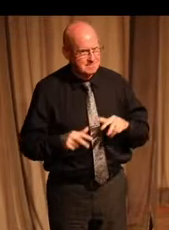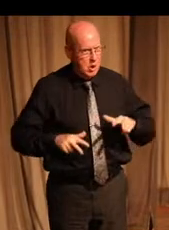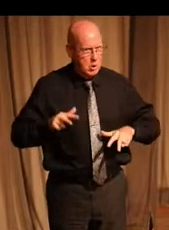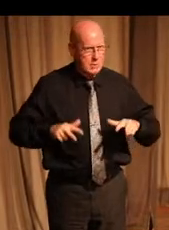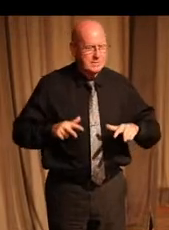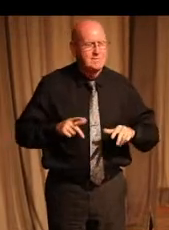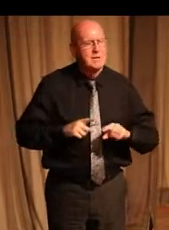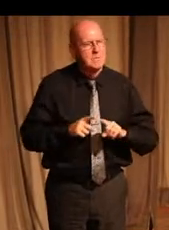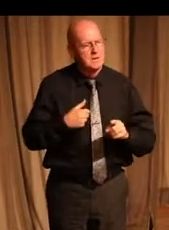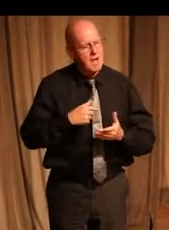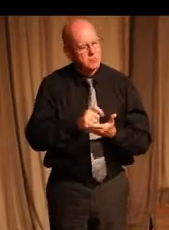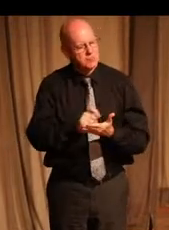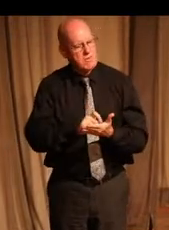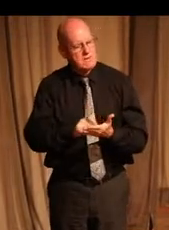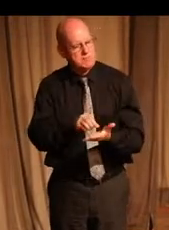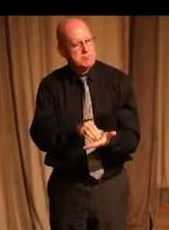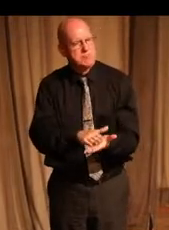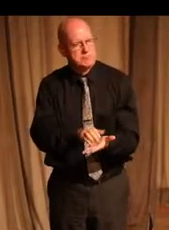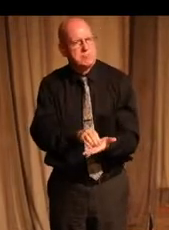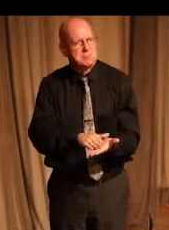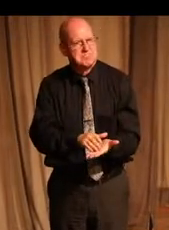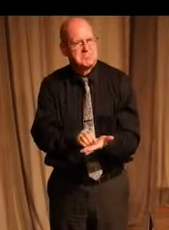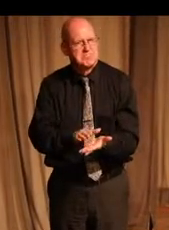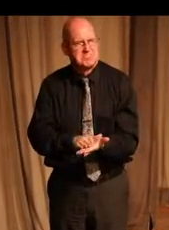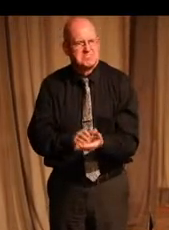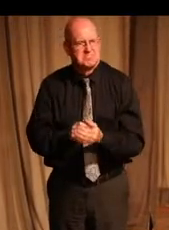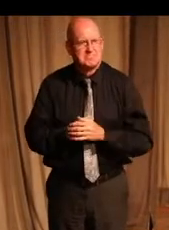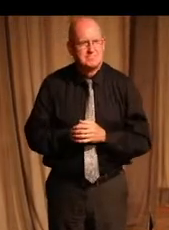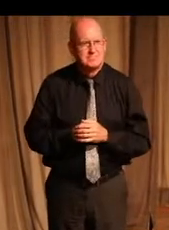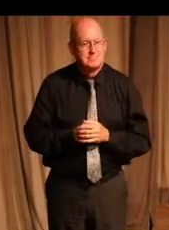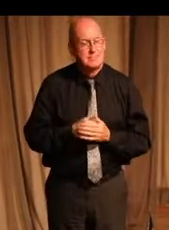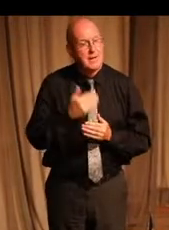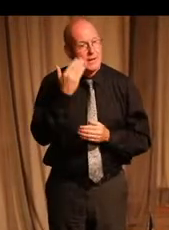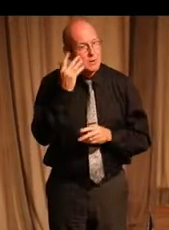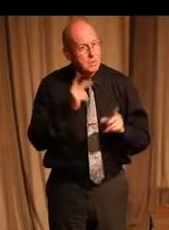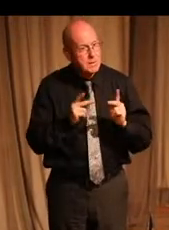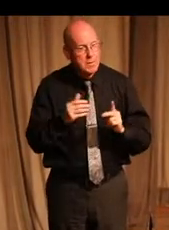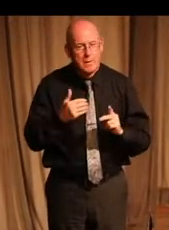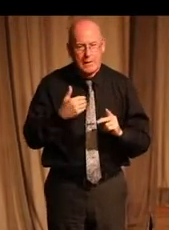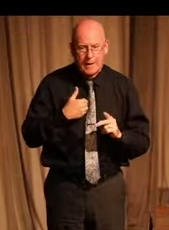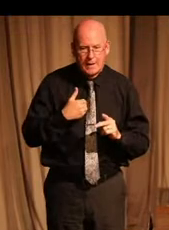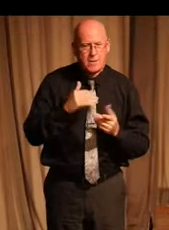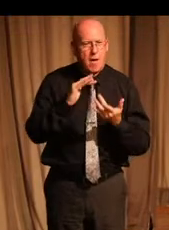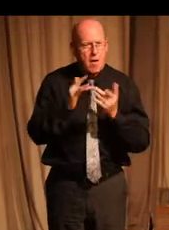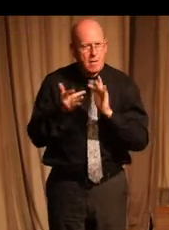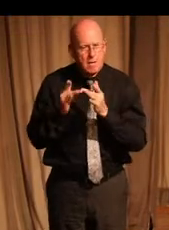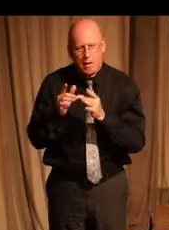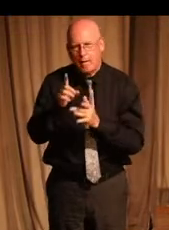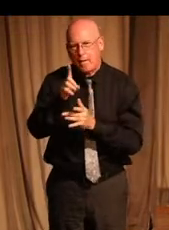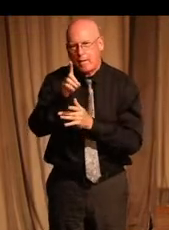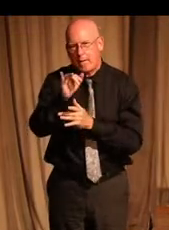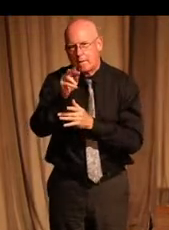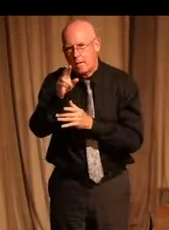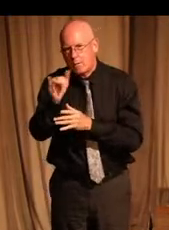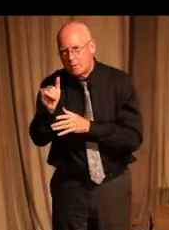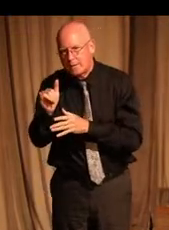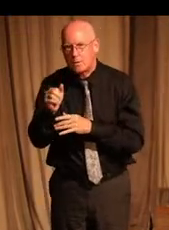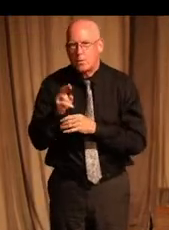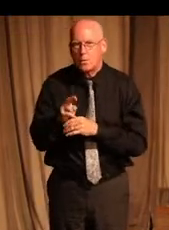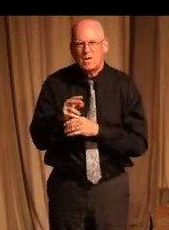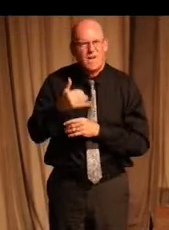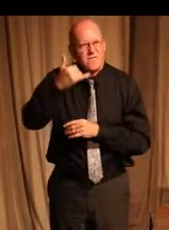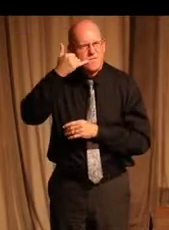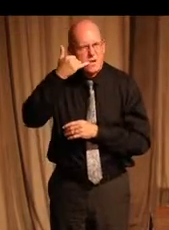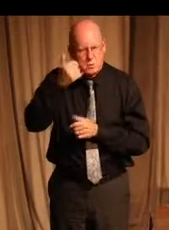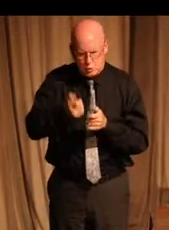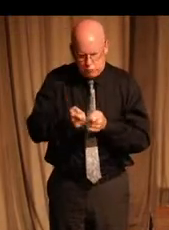But I do still write things down, right? But I know folks who have digital diaries or they keep it in their notes app, and